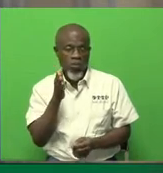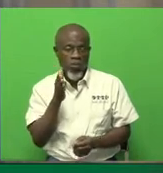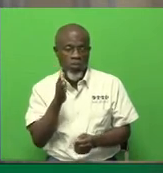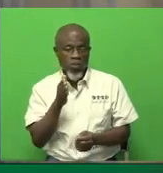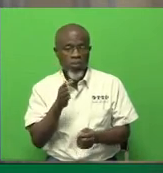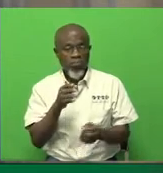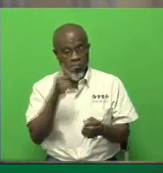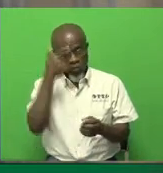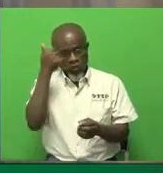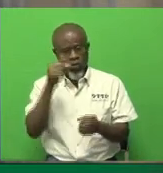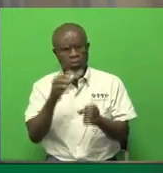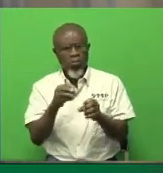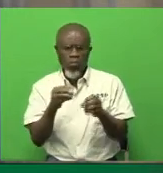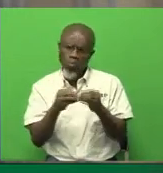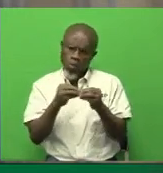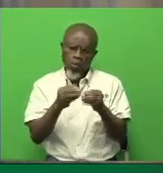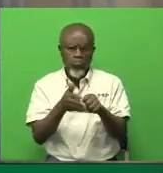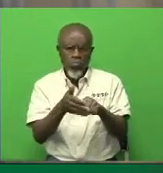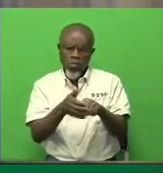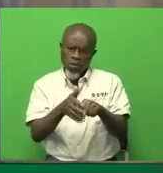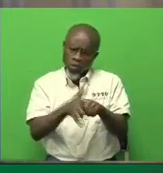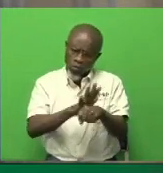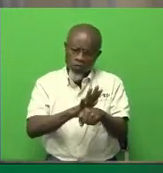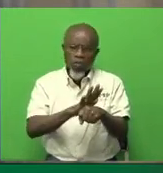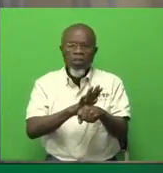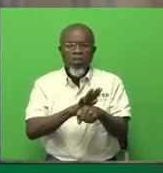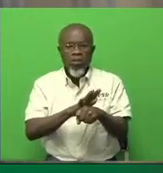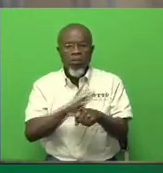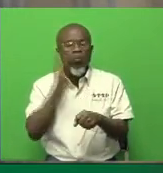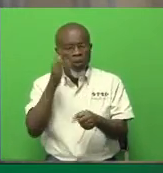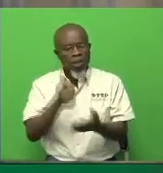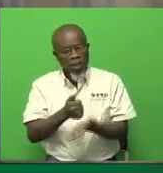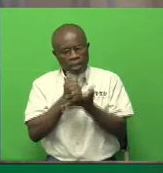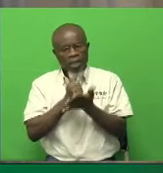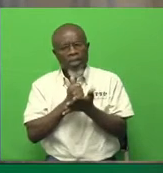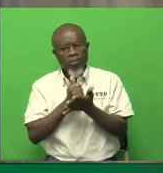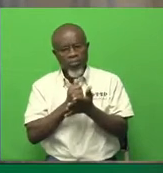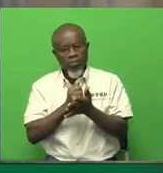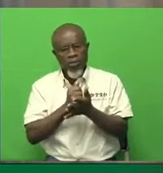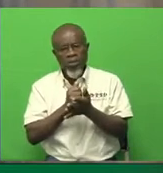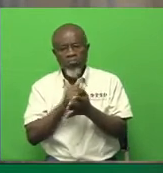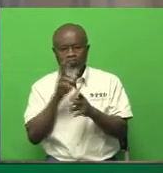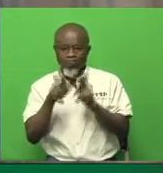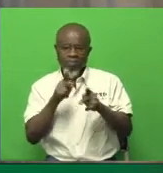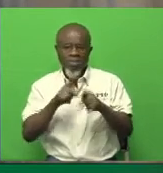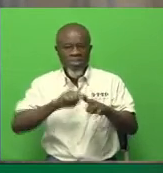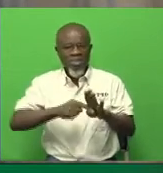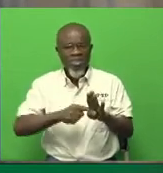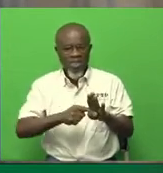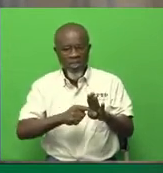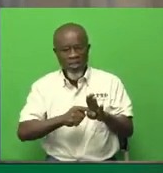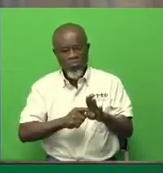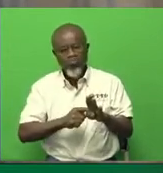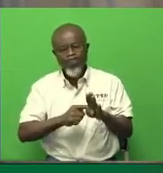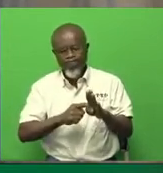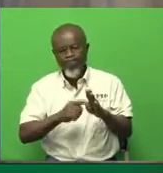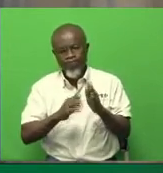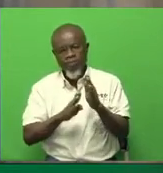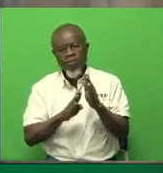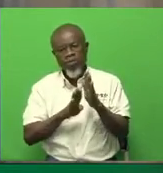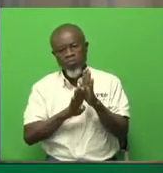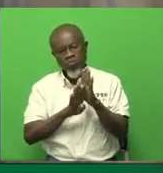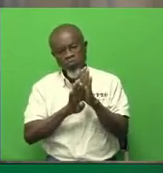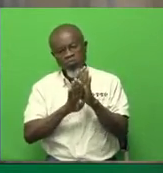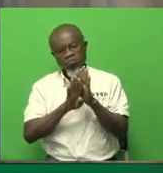the covid-19 pandemic will help citizens start to regain their footing I just mentioned before